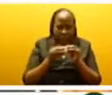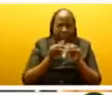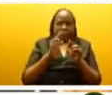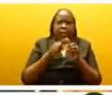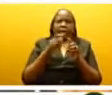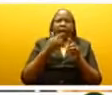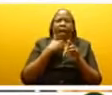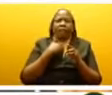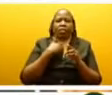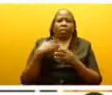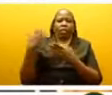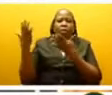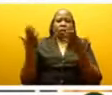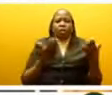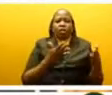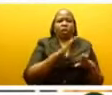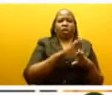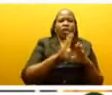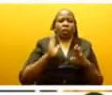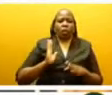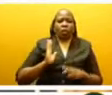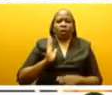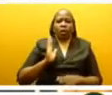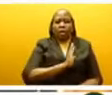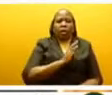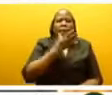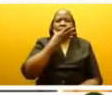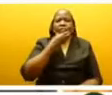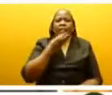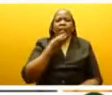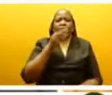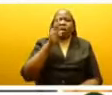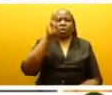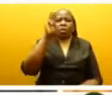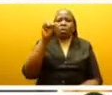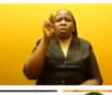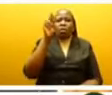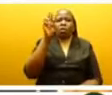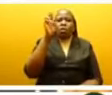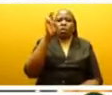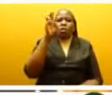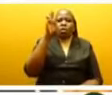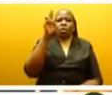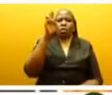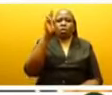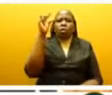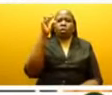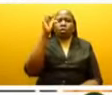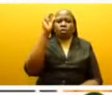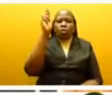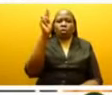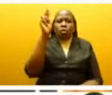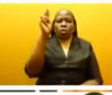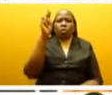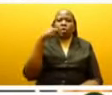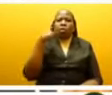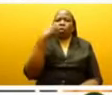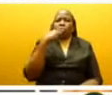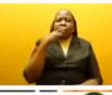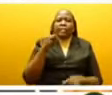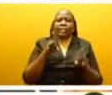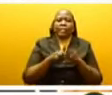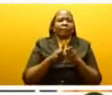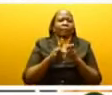George Murugu, who has previously not been on the front bench, who is very, very